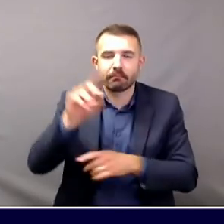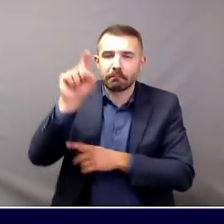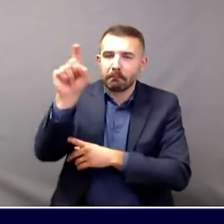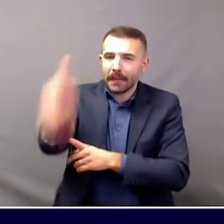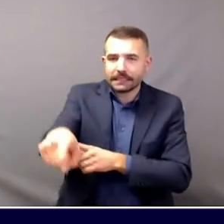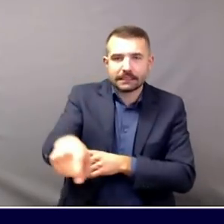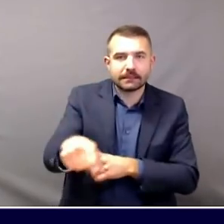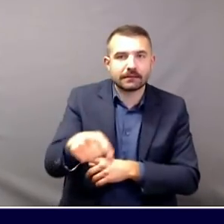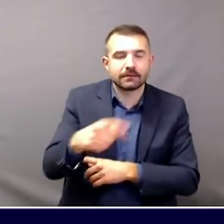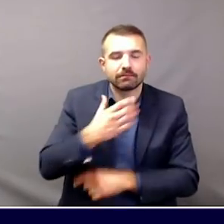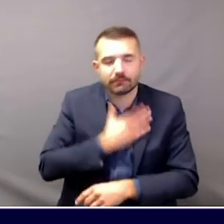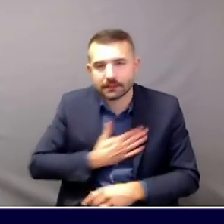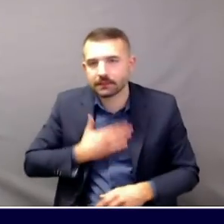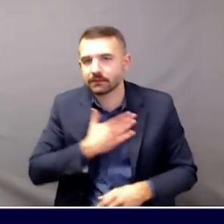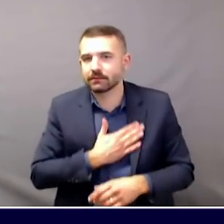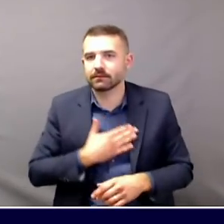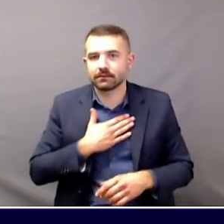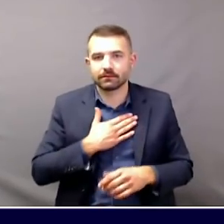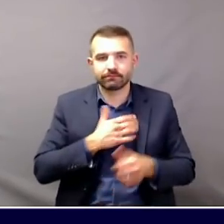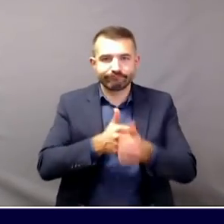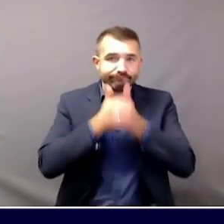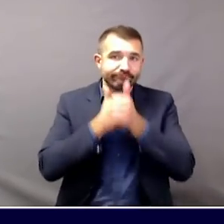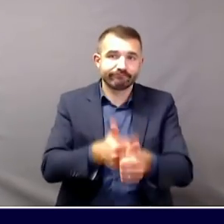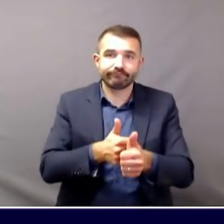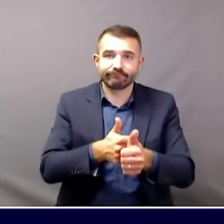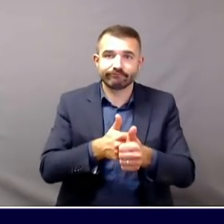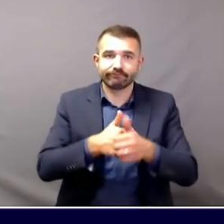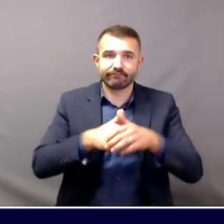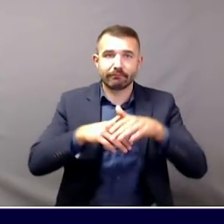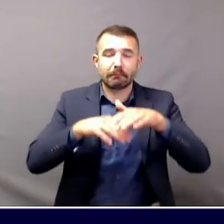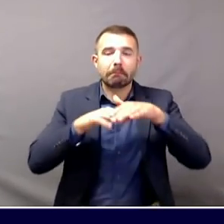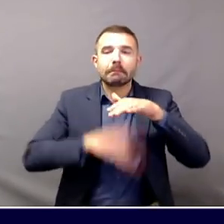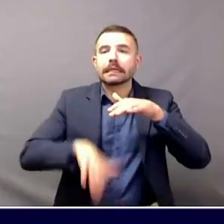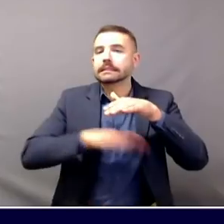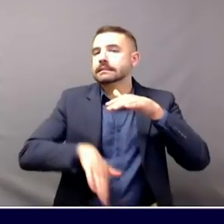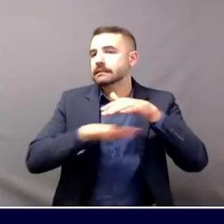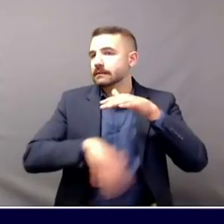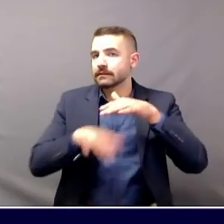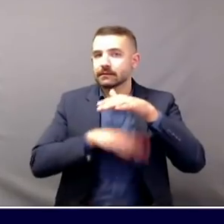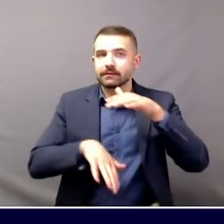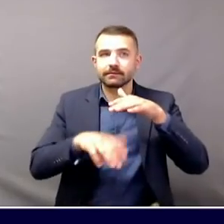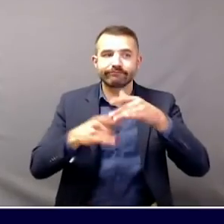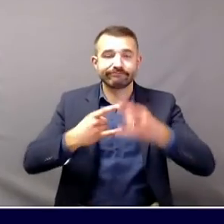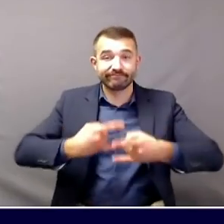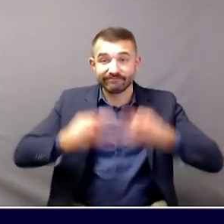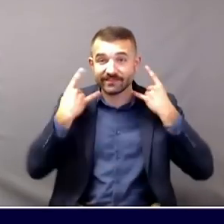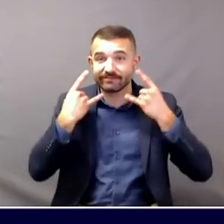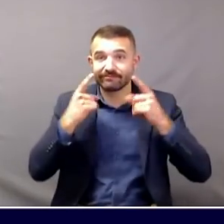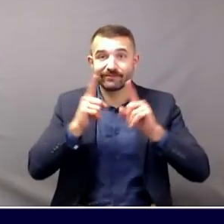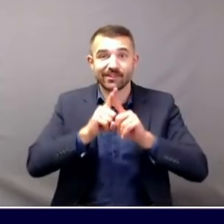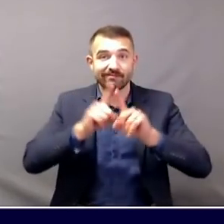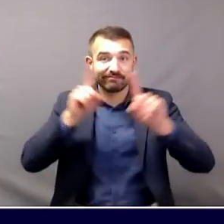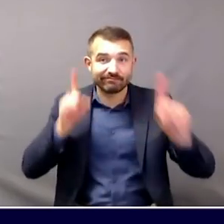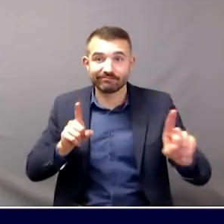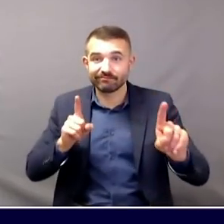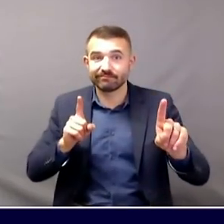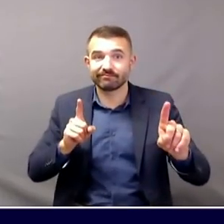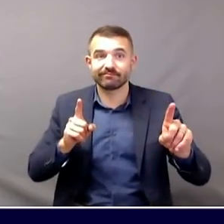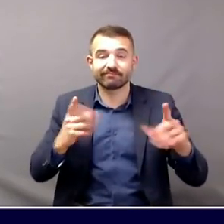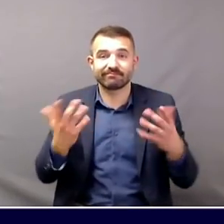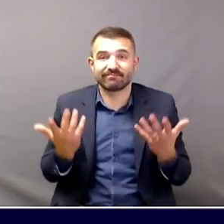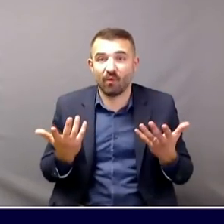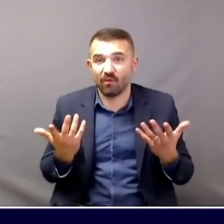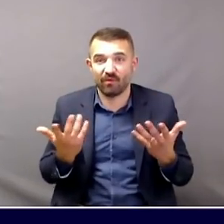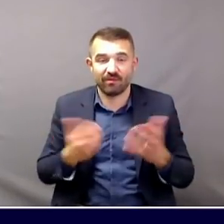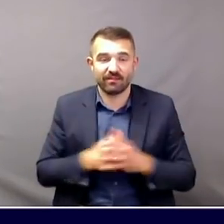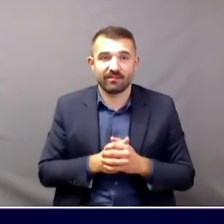basic things that we've talked about to lower the risk of transmission, be that wearing a face covering and keeping 6 feet apart, as well as all